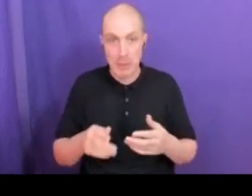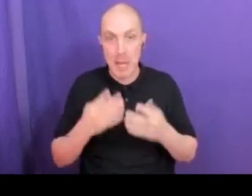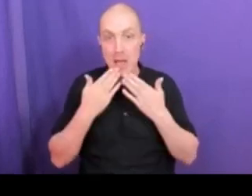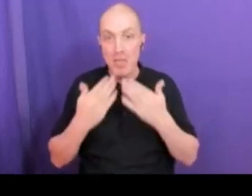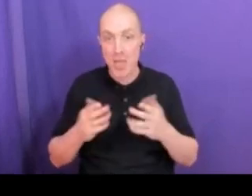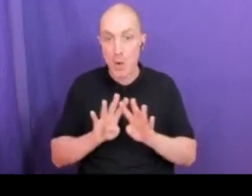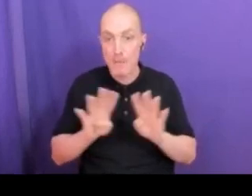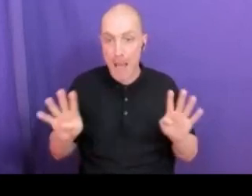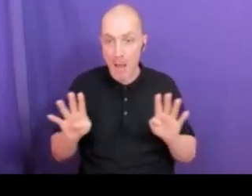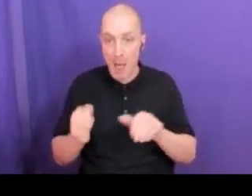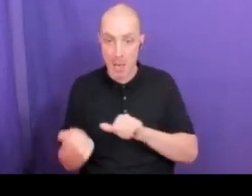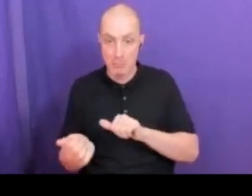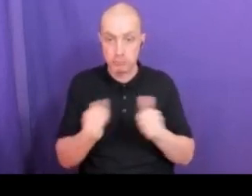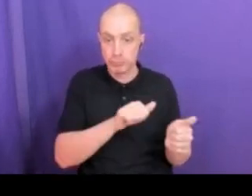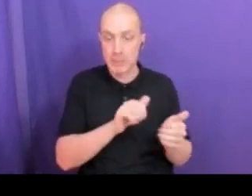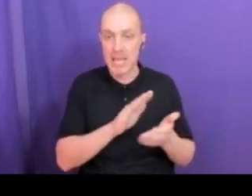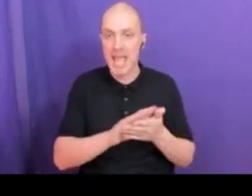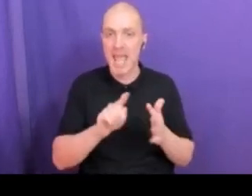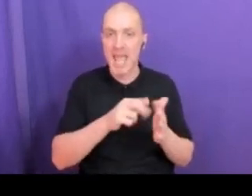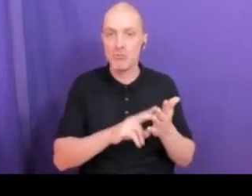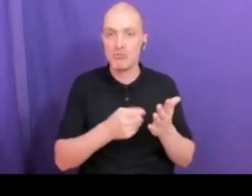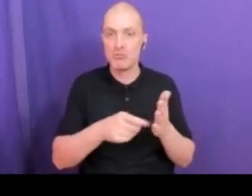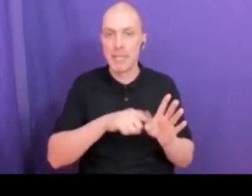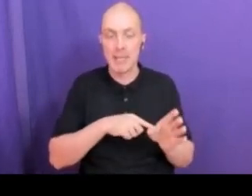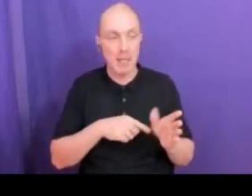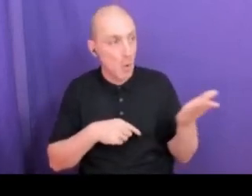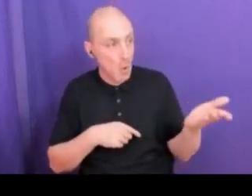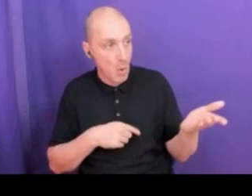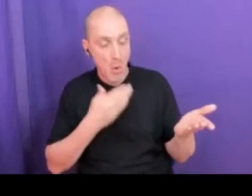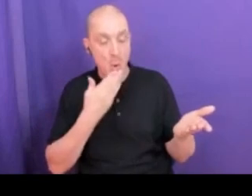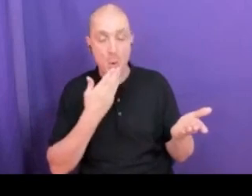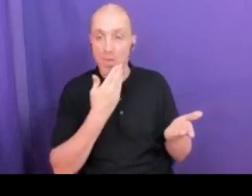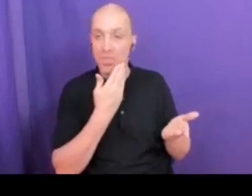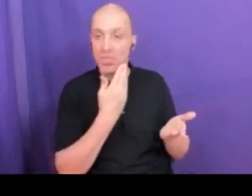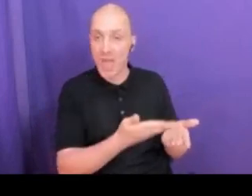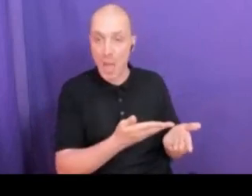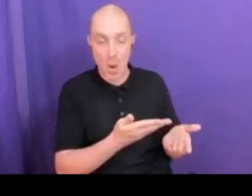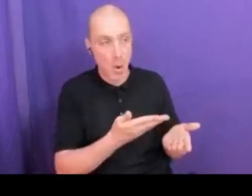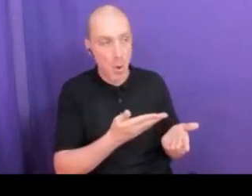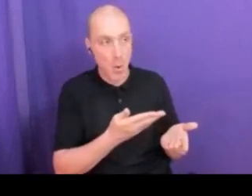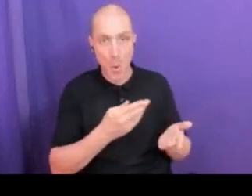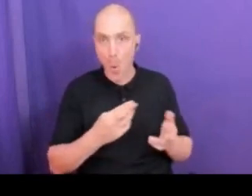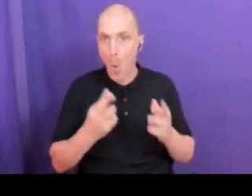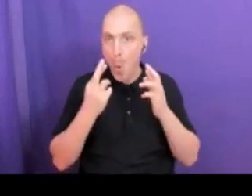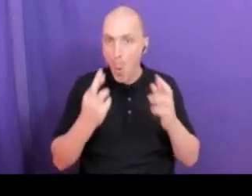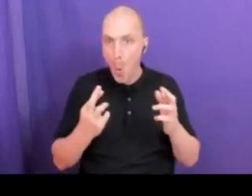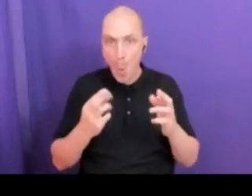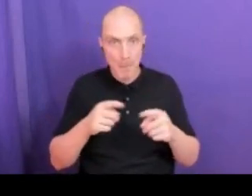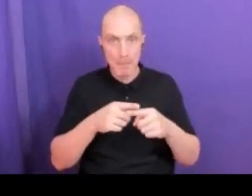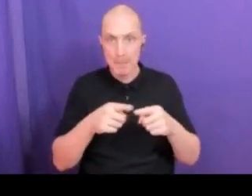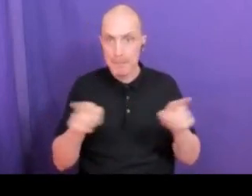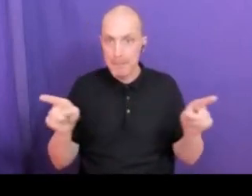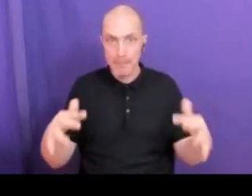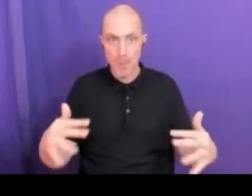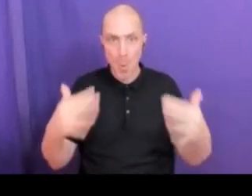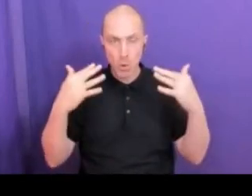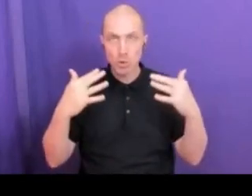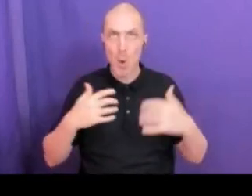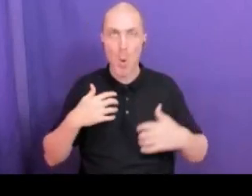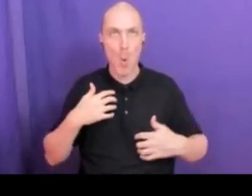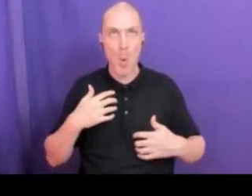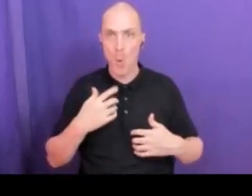Well, thank you very much, Neil, and thank you. That was a wonderful presentation, and I hope everyone walks away today inspired and full of hope for our work